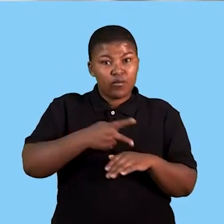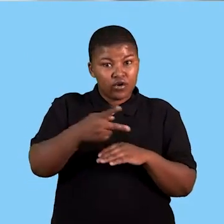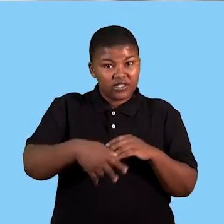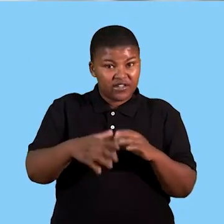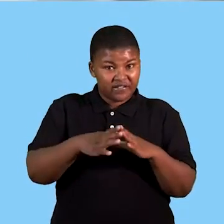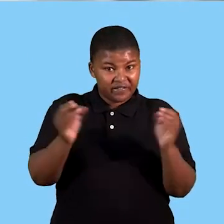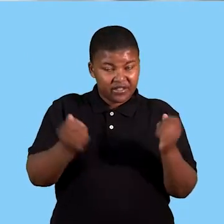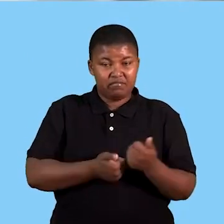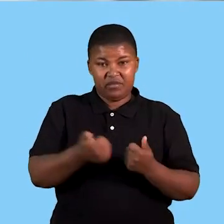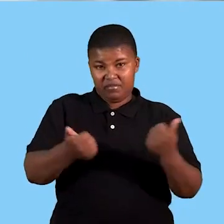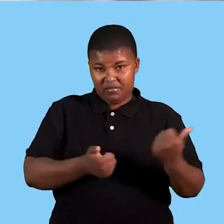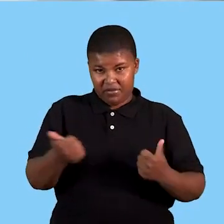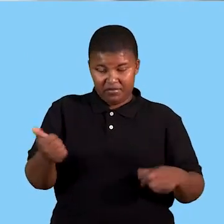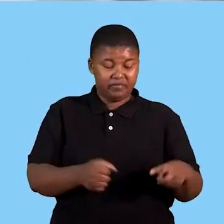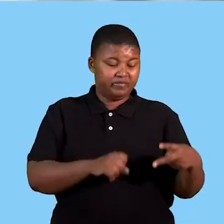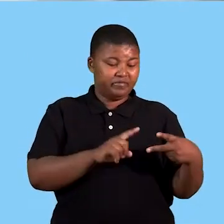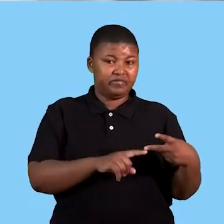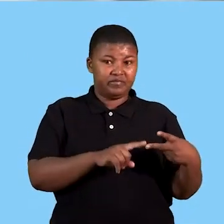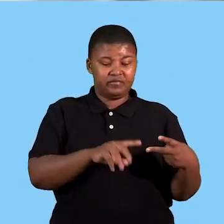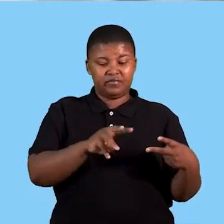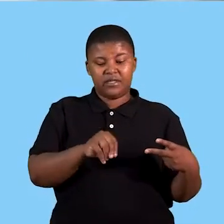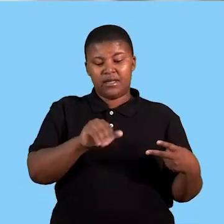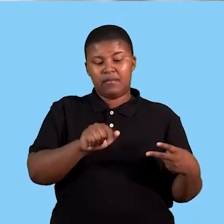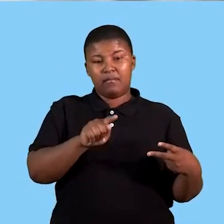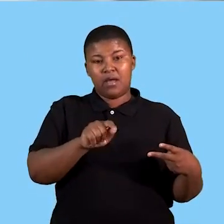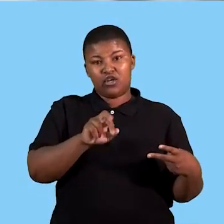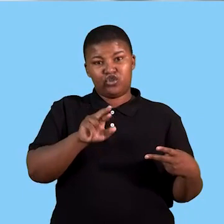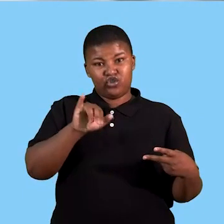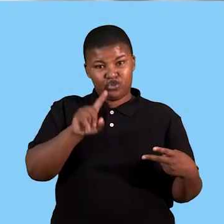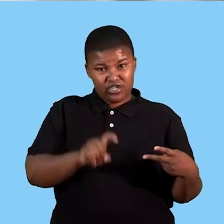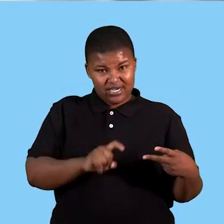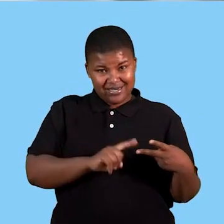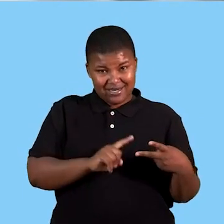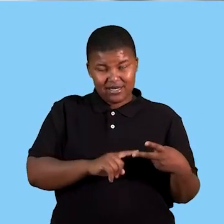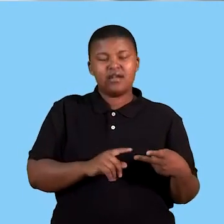the matrix structure is permanent. They remain in their different